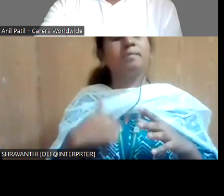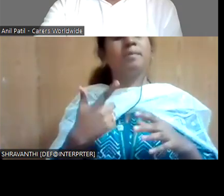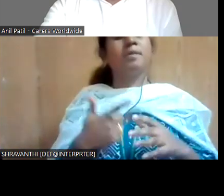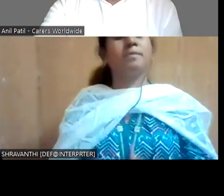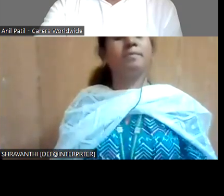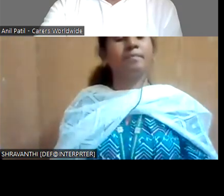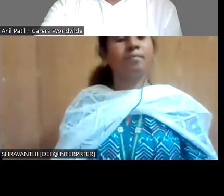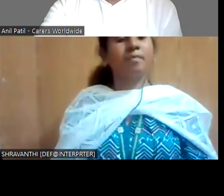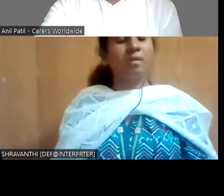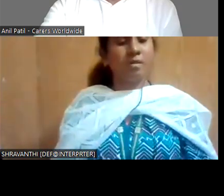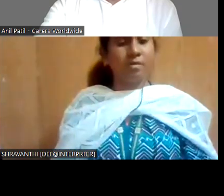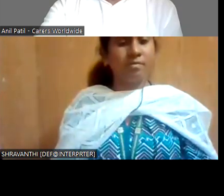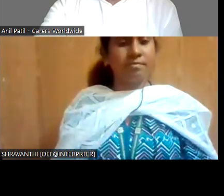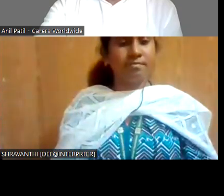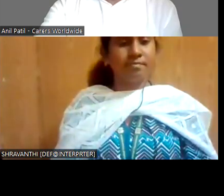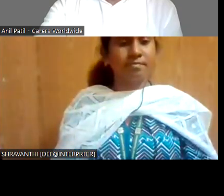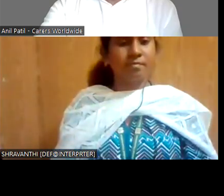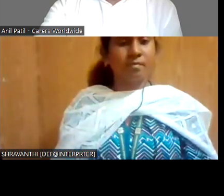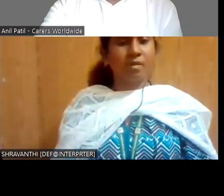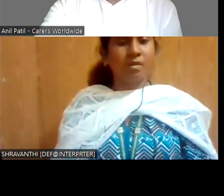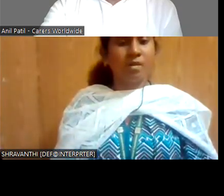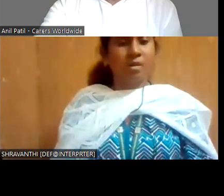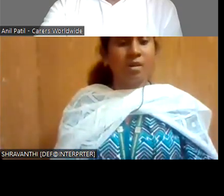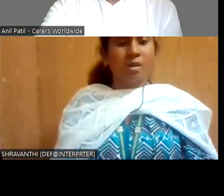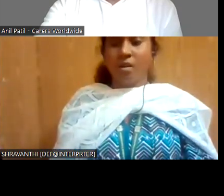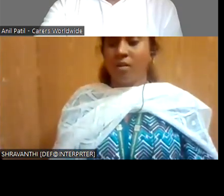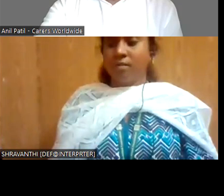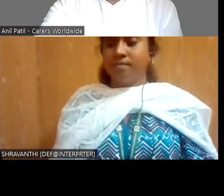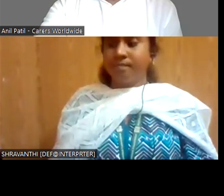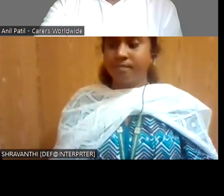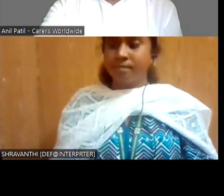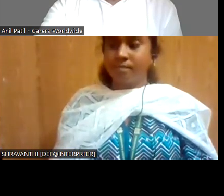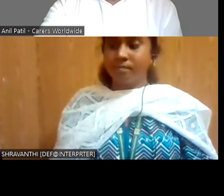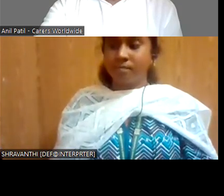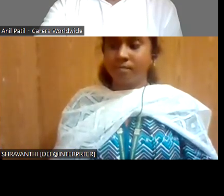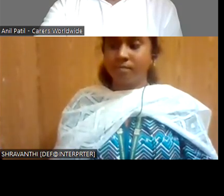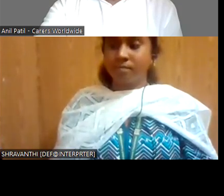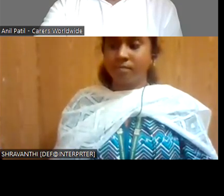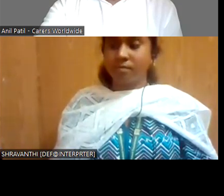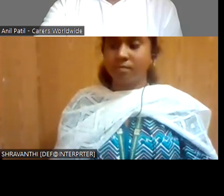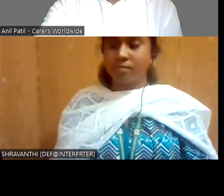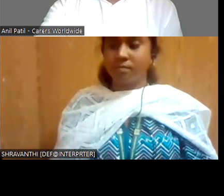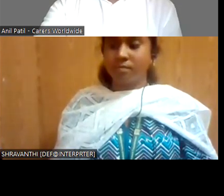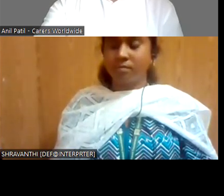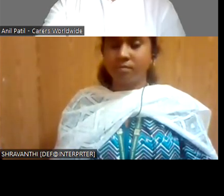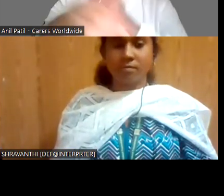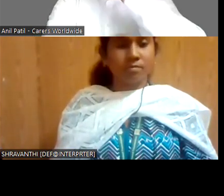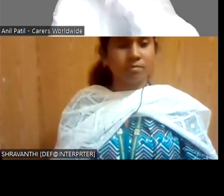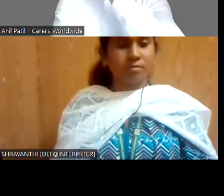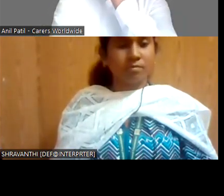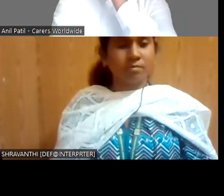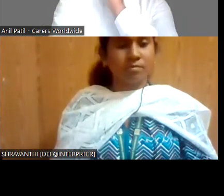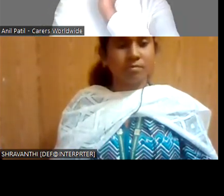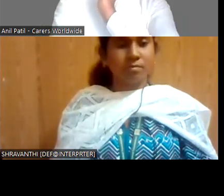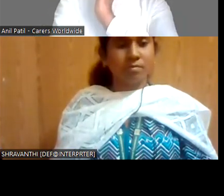you can share how do we defeminize caregiving, hum ye kaise kare, kaise bataye ki the father has